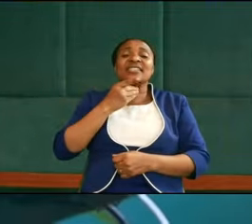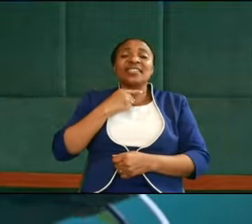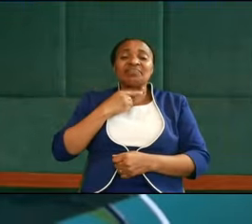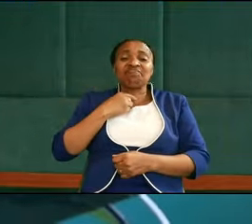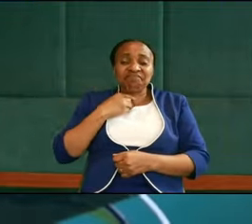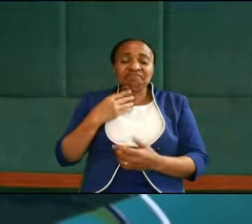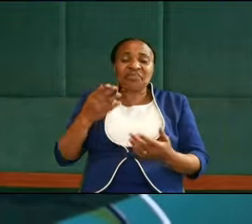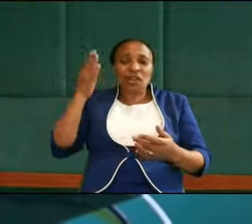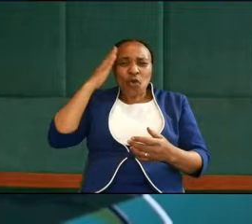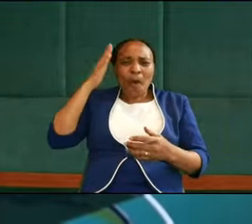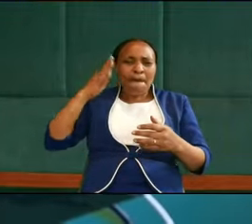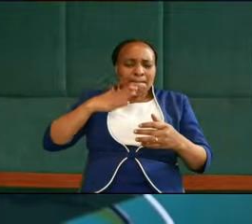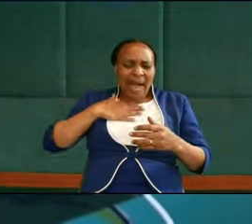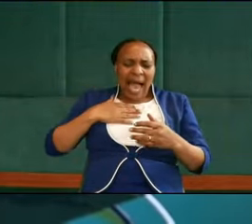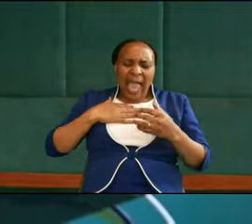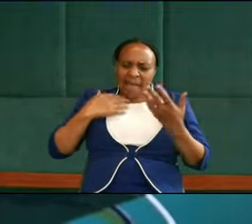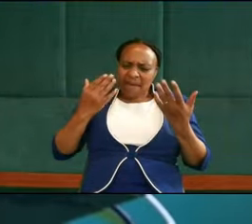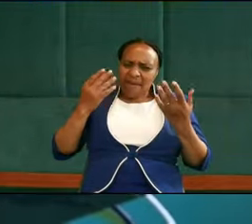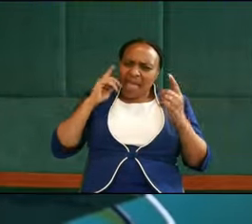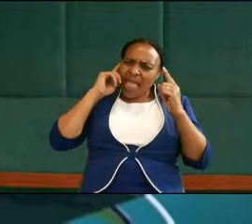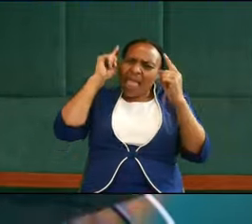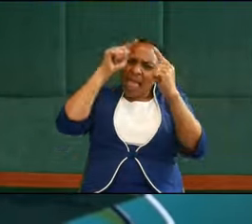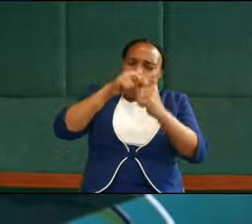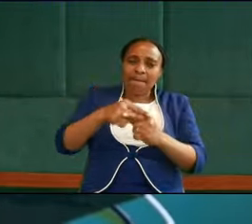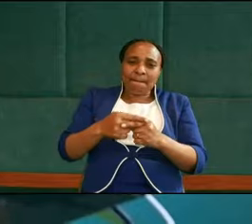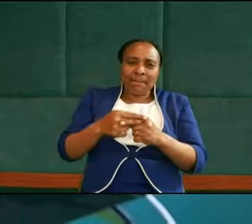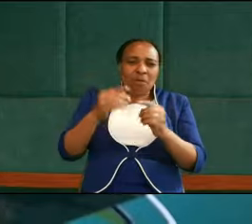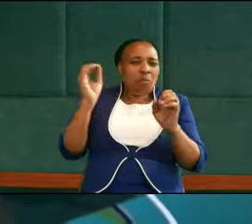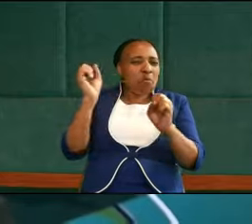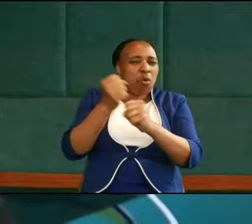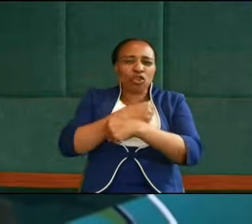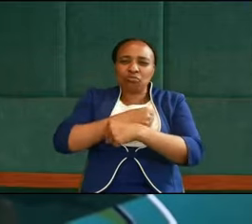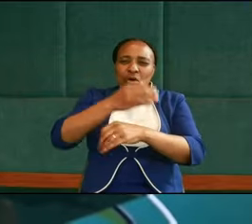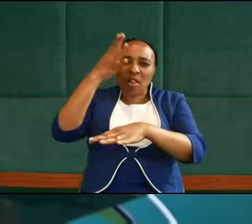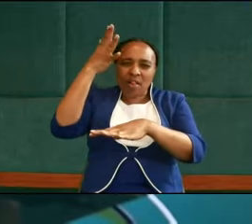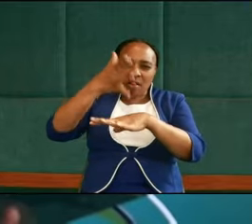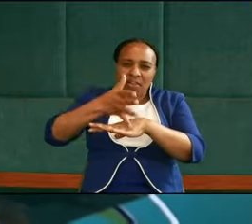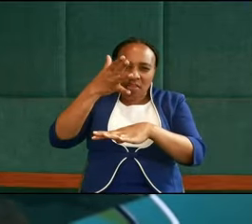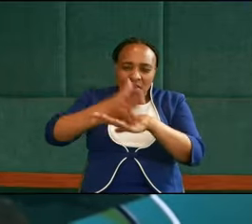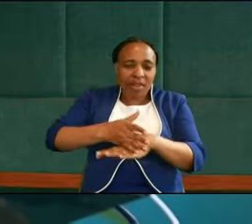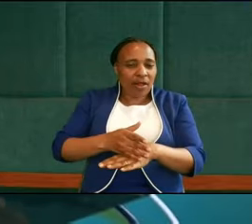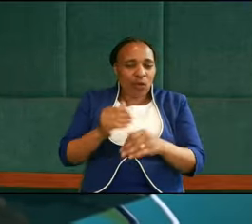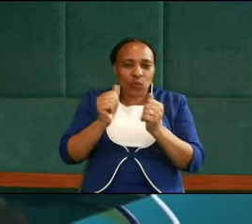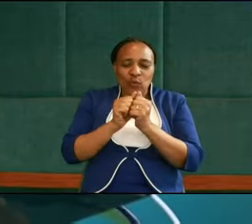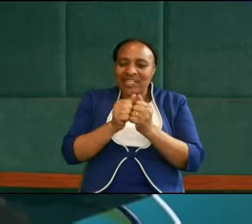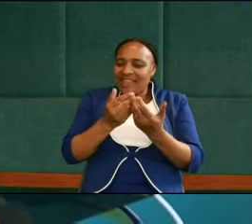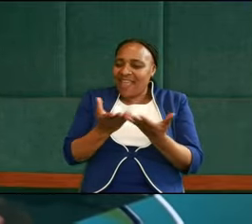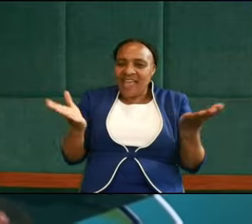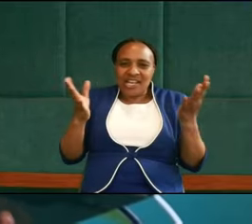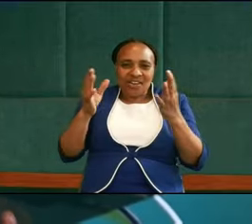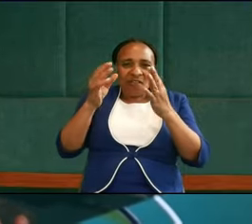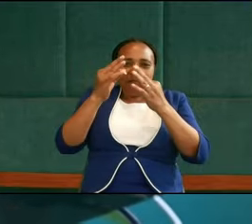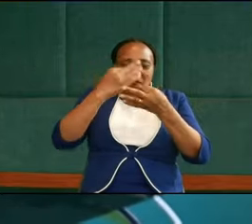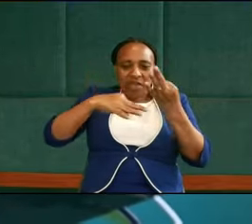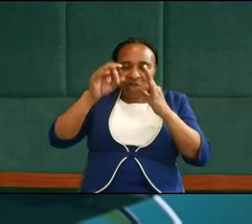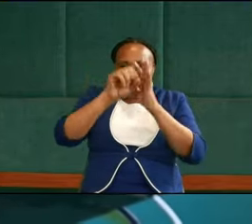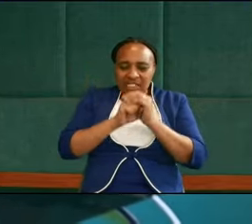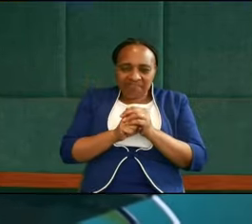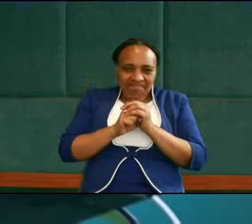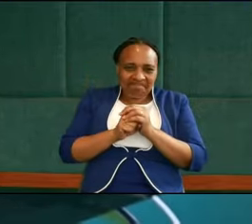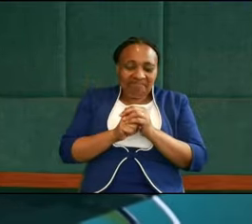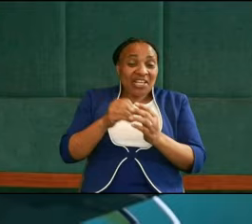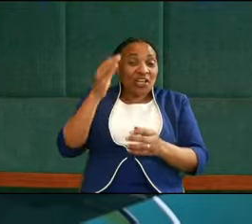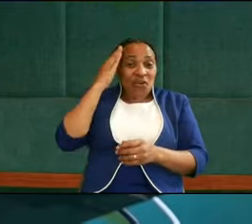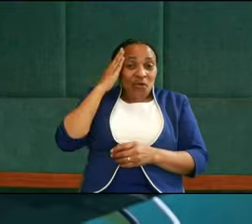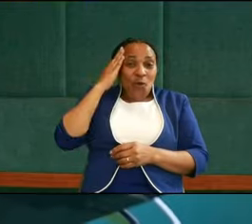knows what is my motivation. We cannot deceive him. We can deceive everybody. I know your deeds. I know